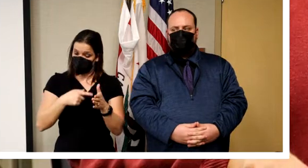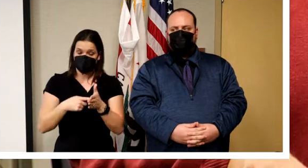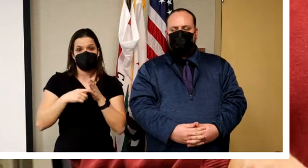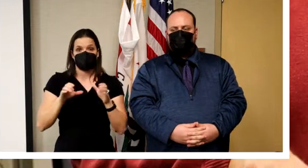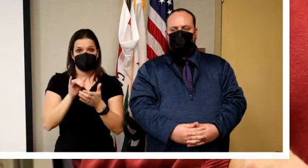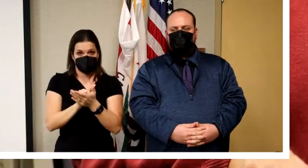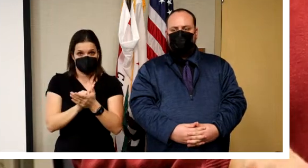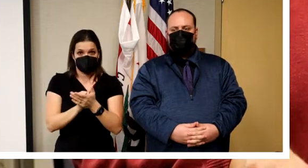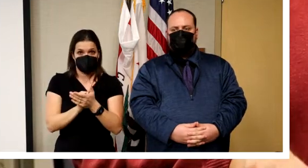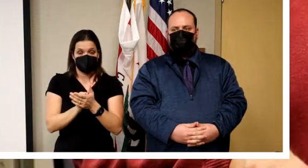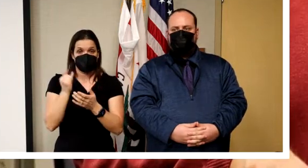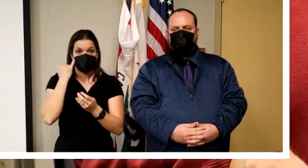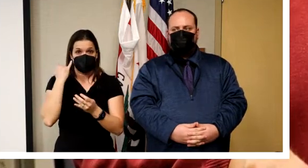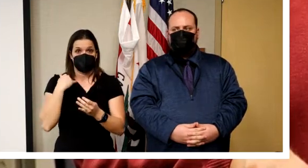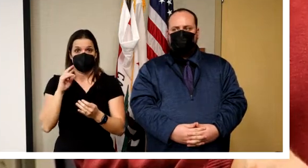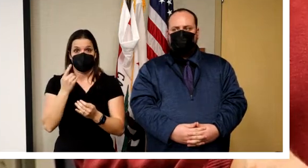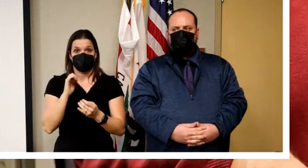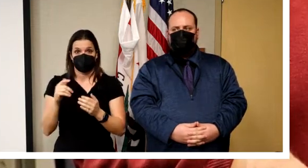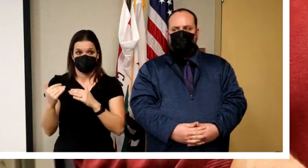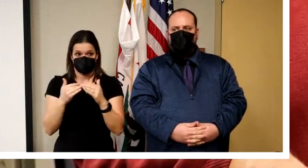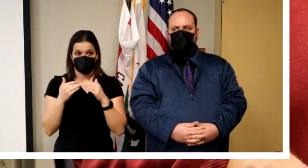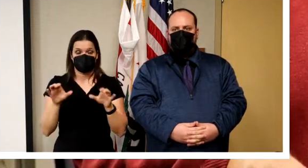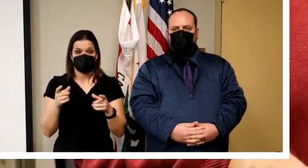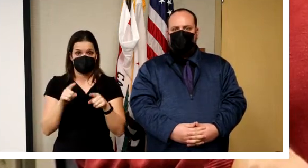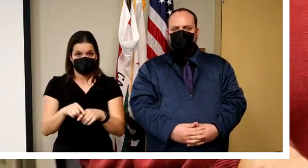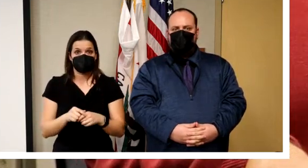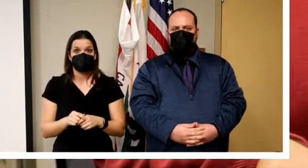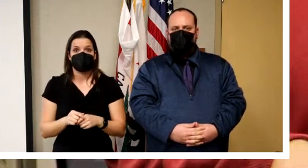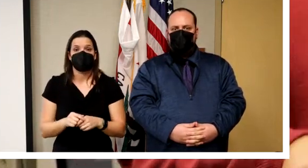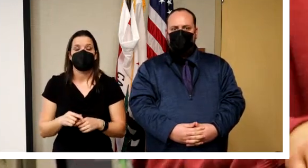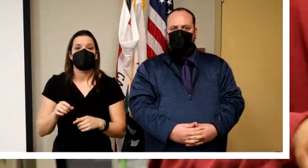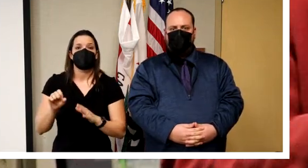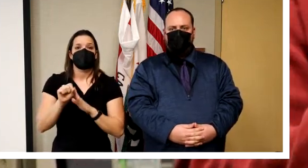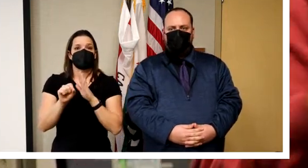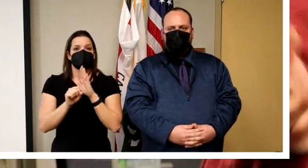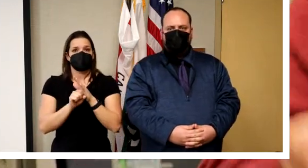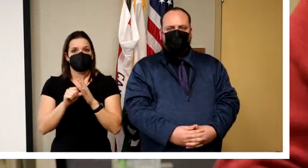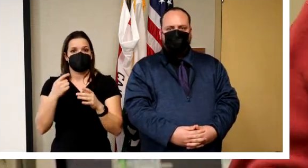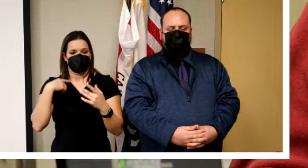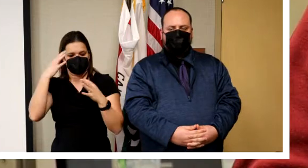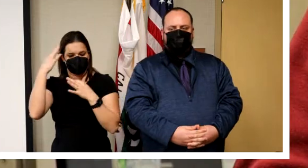assuming there's racially polarized voting. And my guess is the state redistricting commission's already